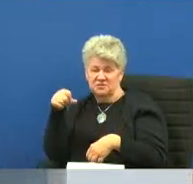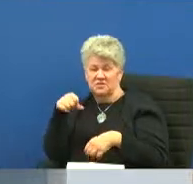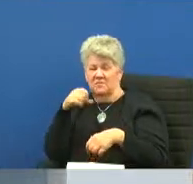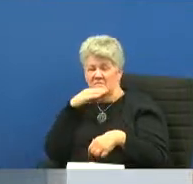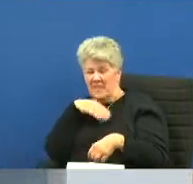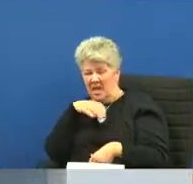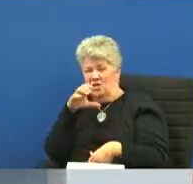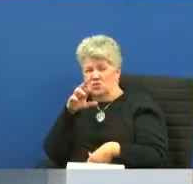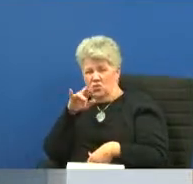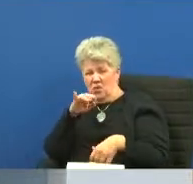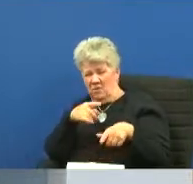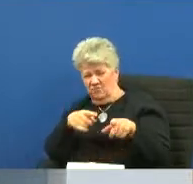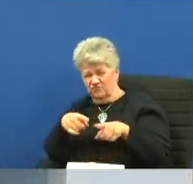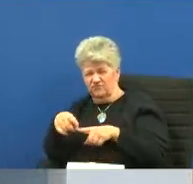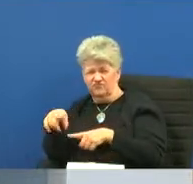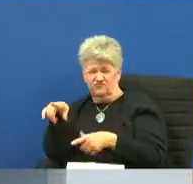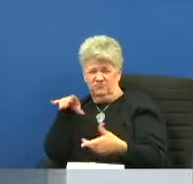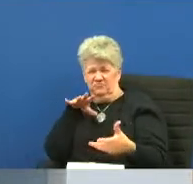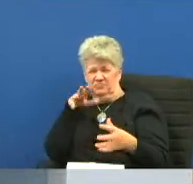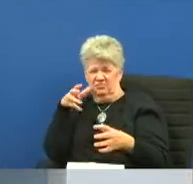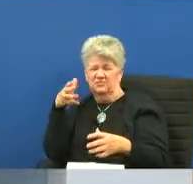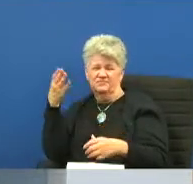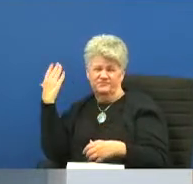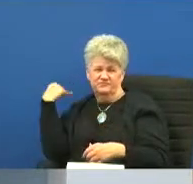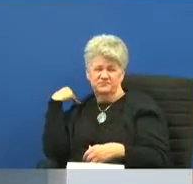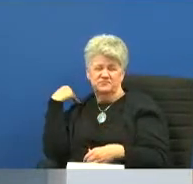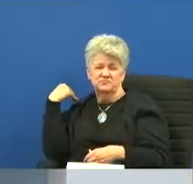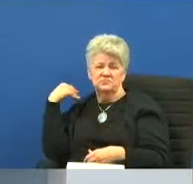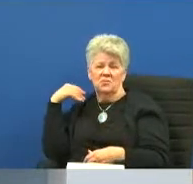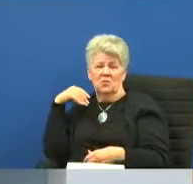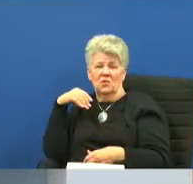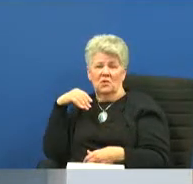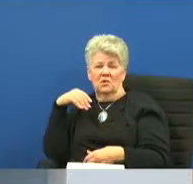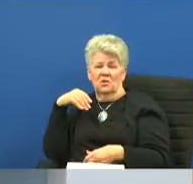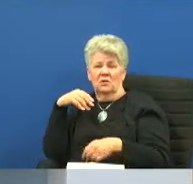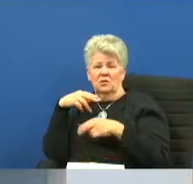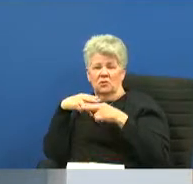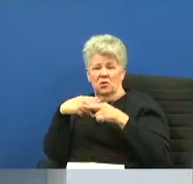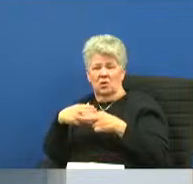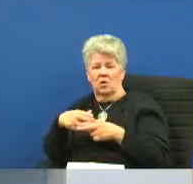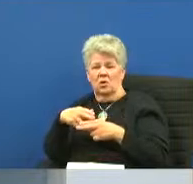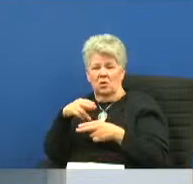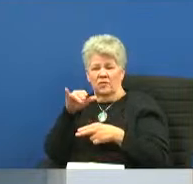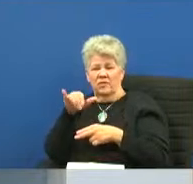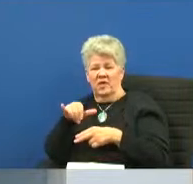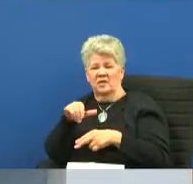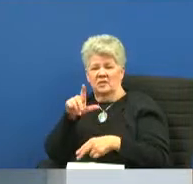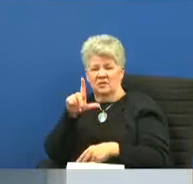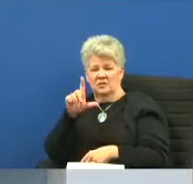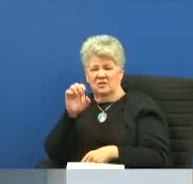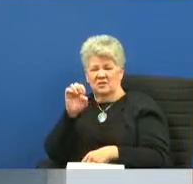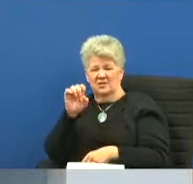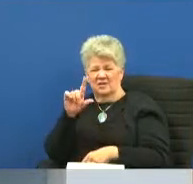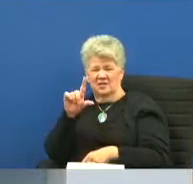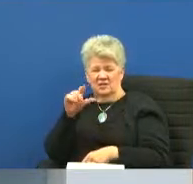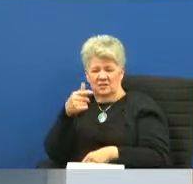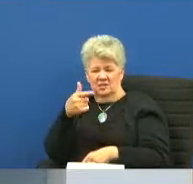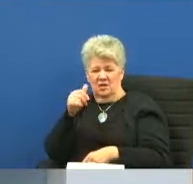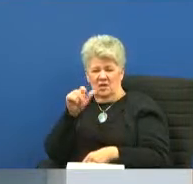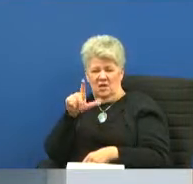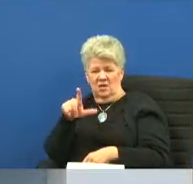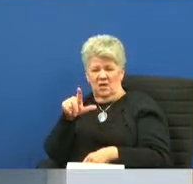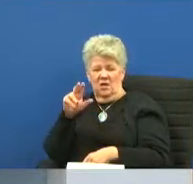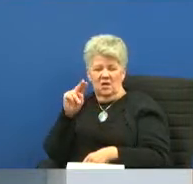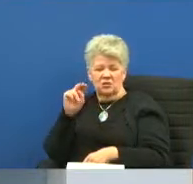crime in the blight office was what's referred to as a legal nonconforming use. It was essentially grandfathered in under